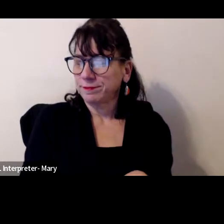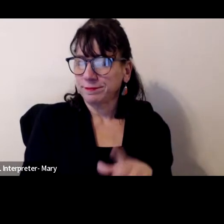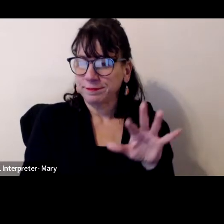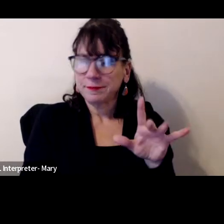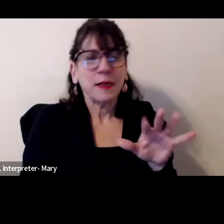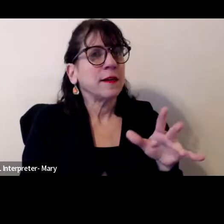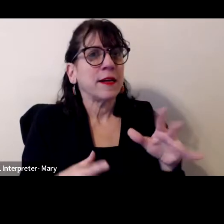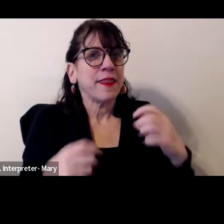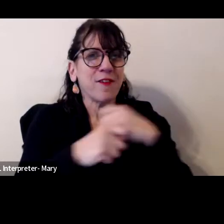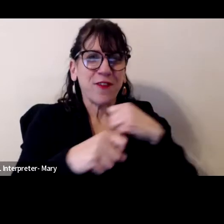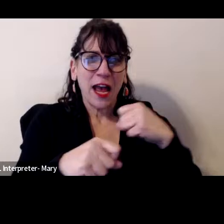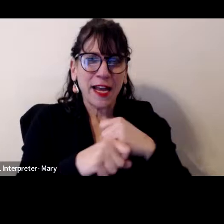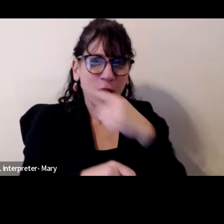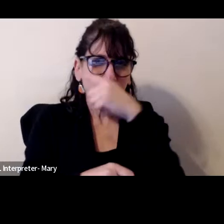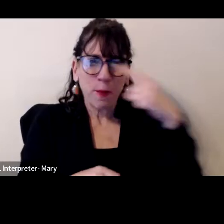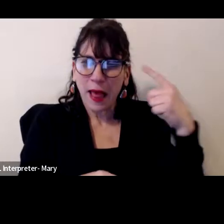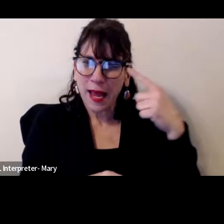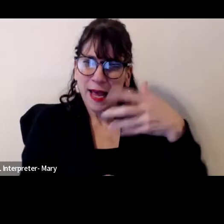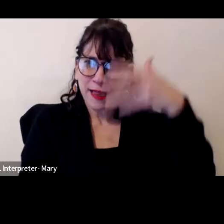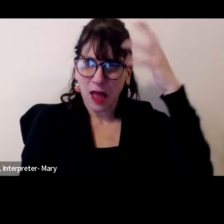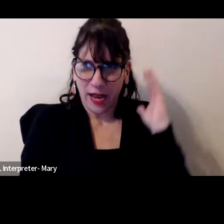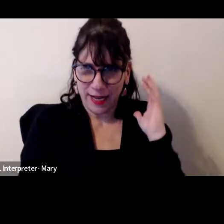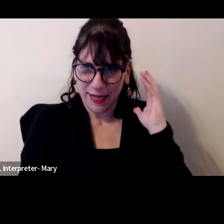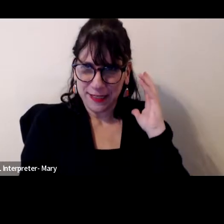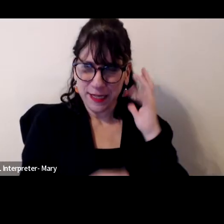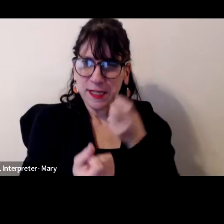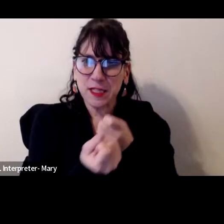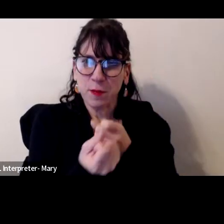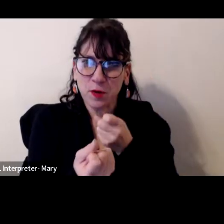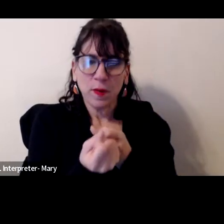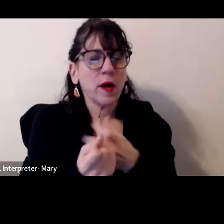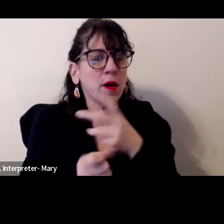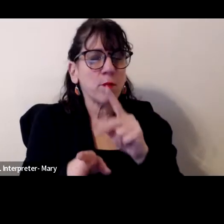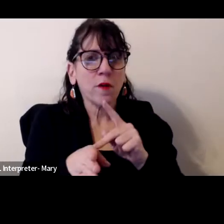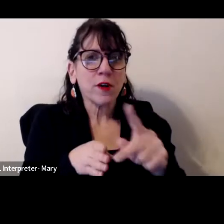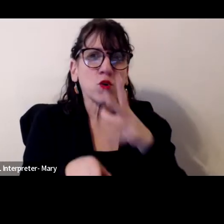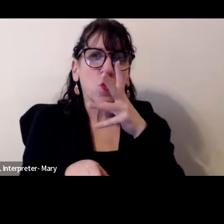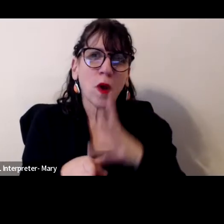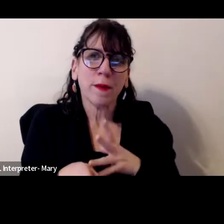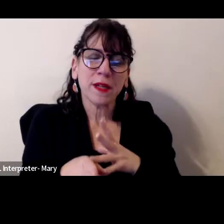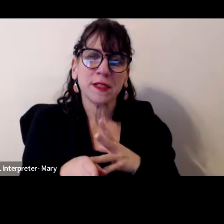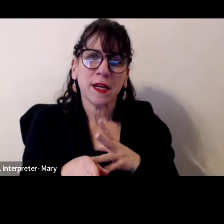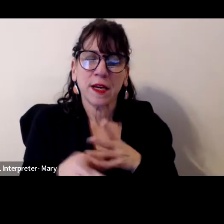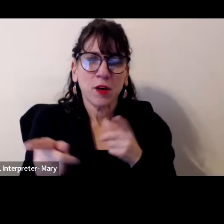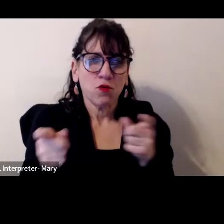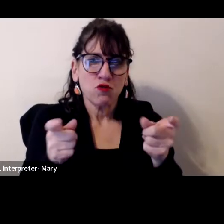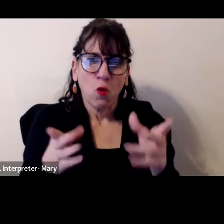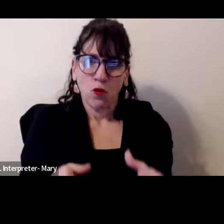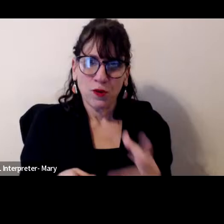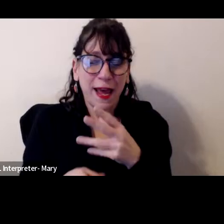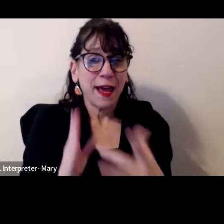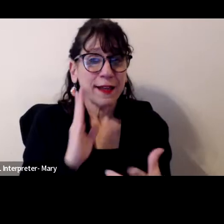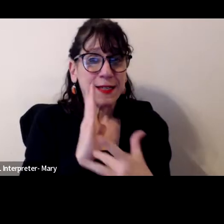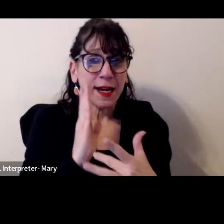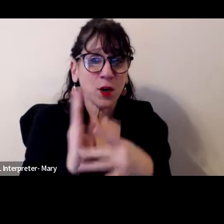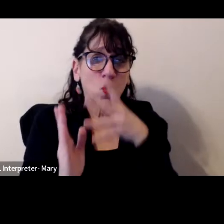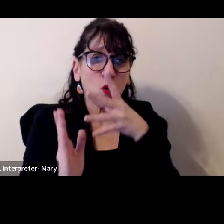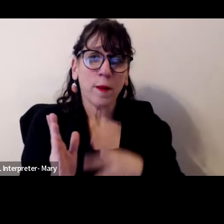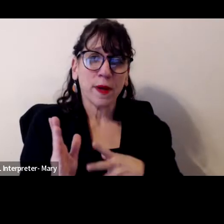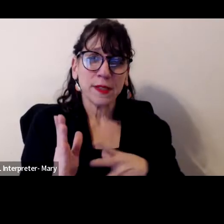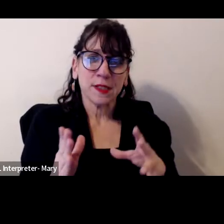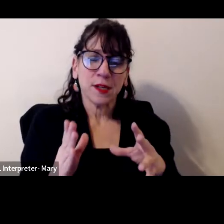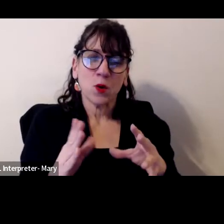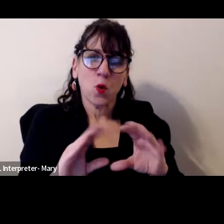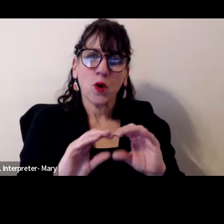The Fighting Blacklions, sponsored by Professional Women's Controllers and the Technical Women's